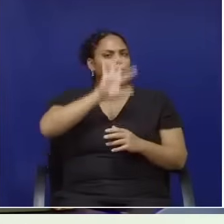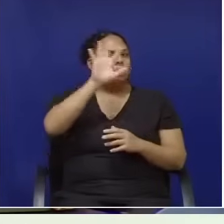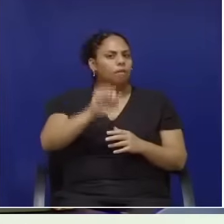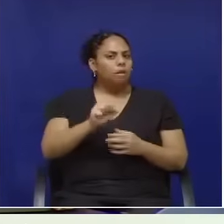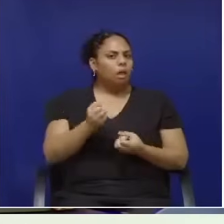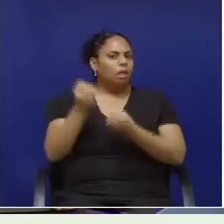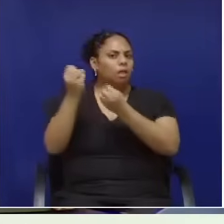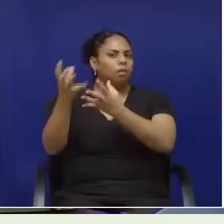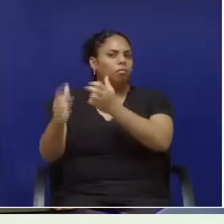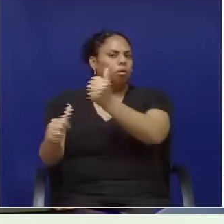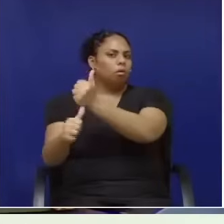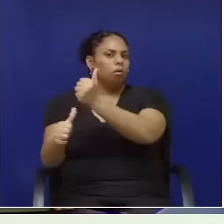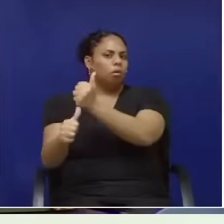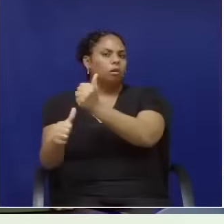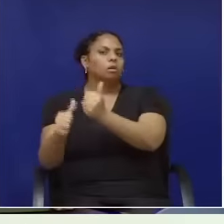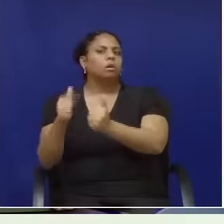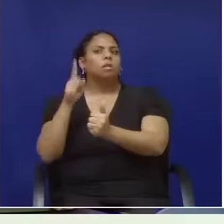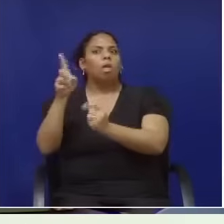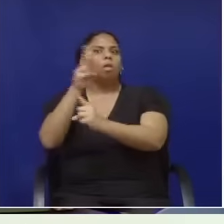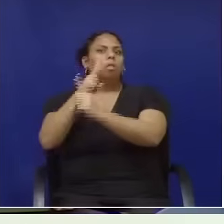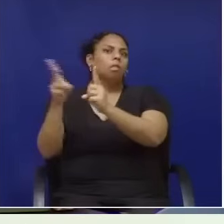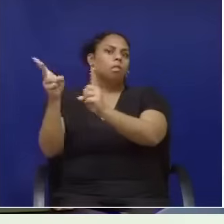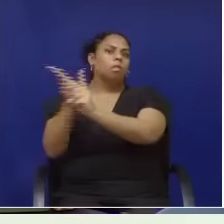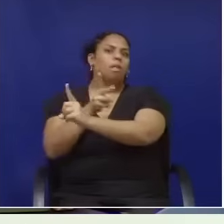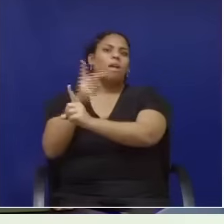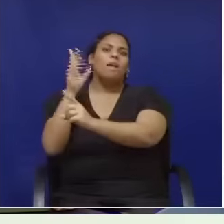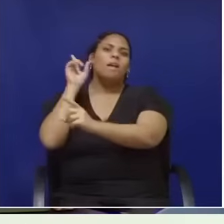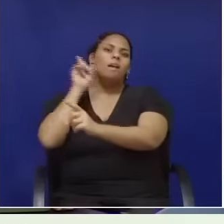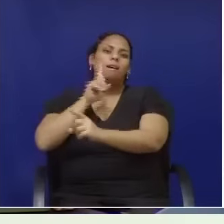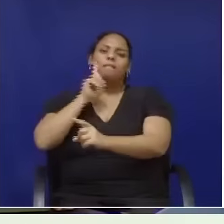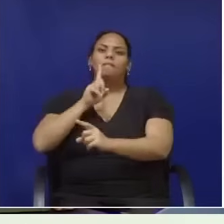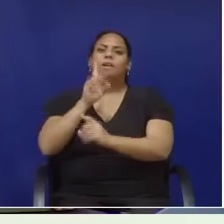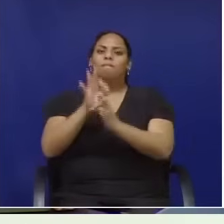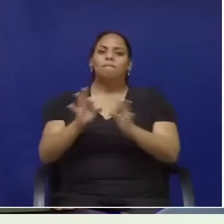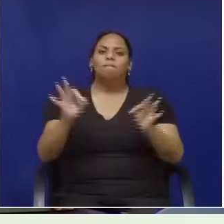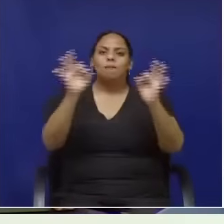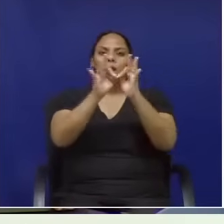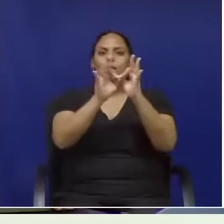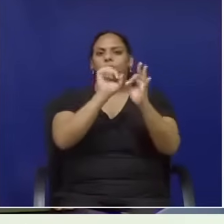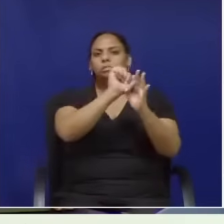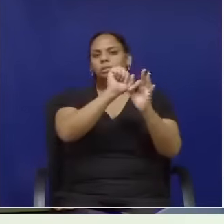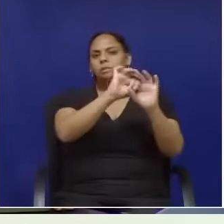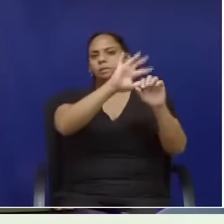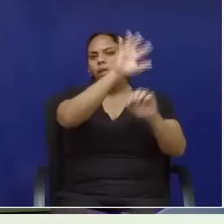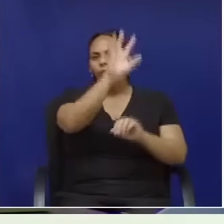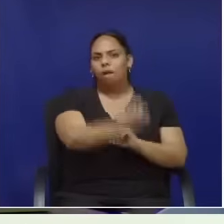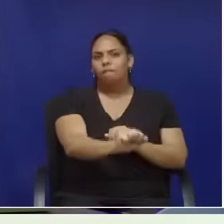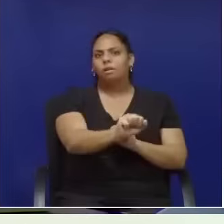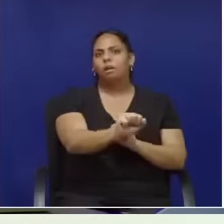country which violates every single value and principle enshrined in our Constitution?